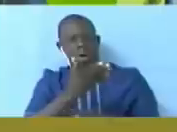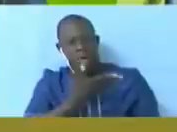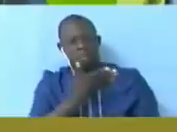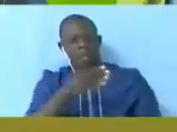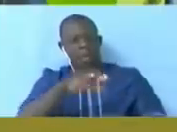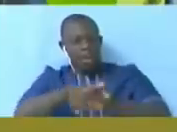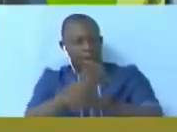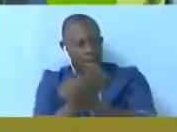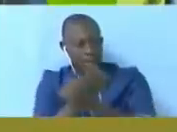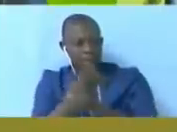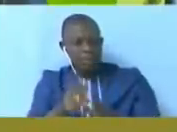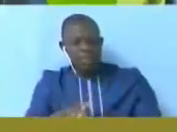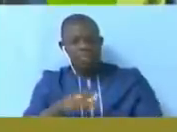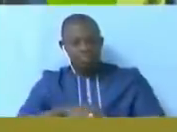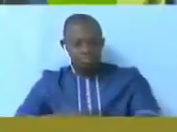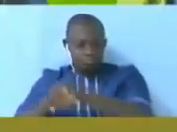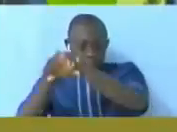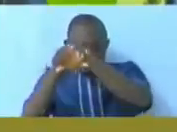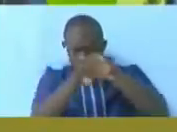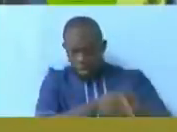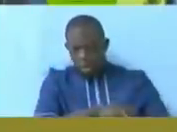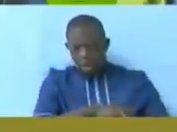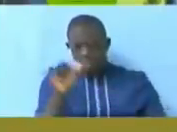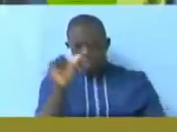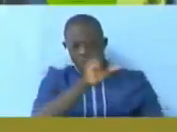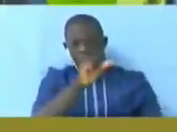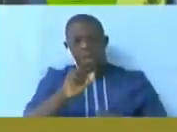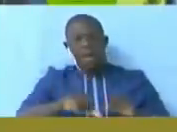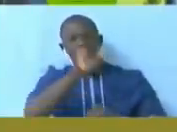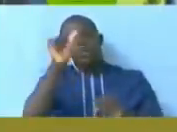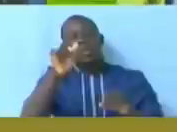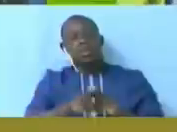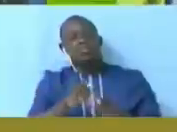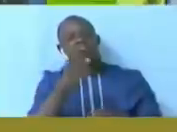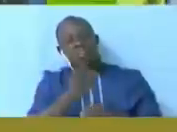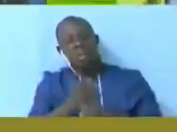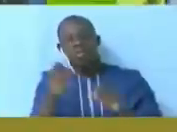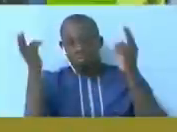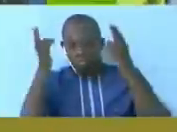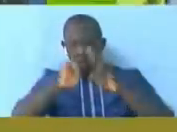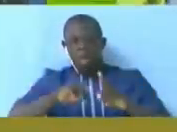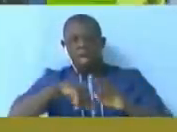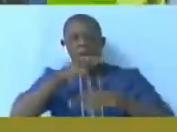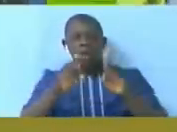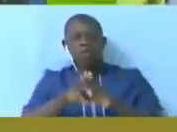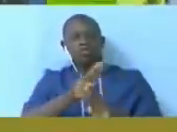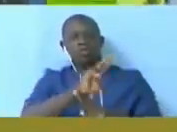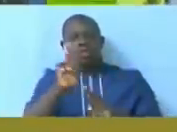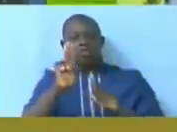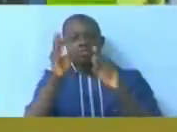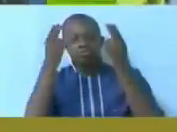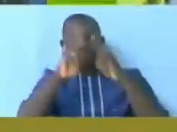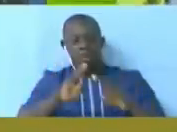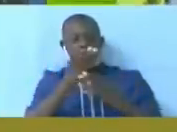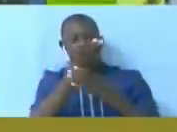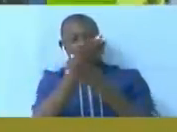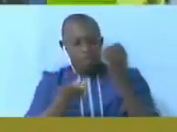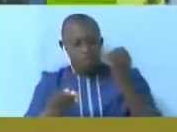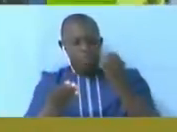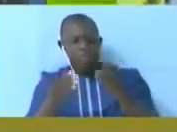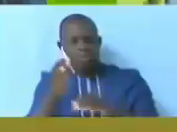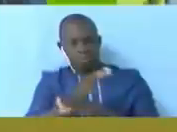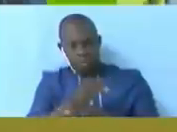were brought back and prosecuted for escape from lawful custody. And they were sentenced